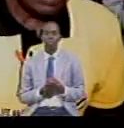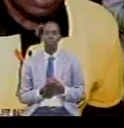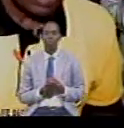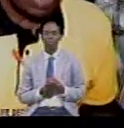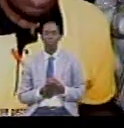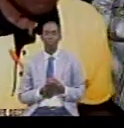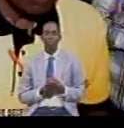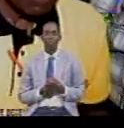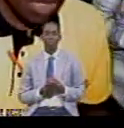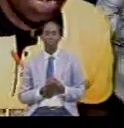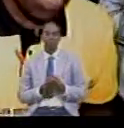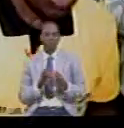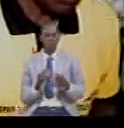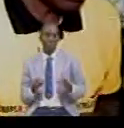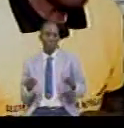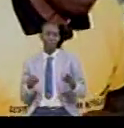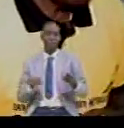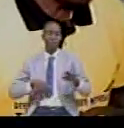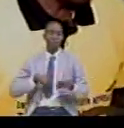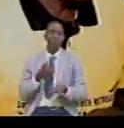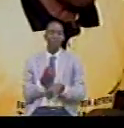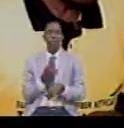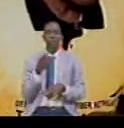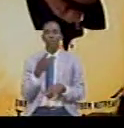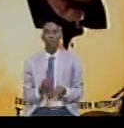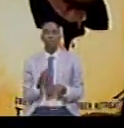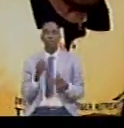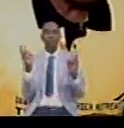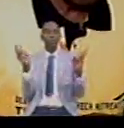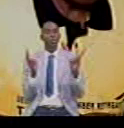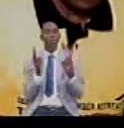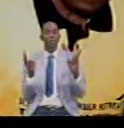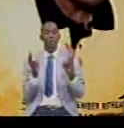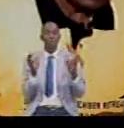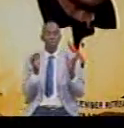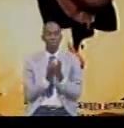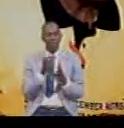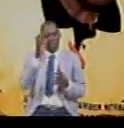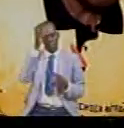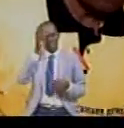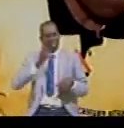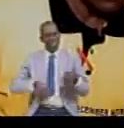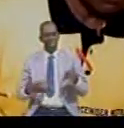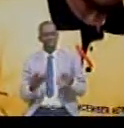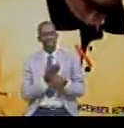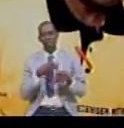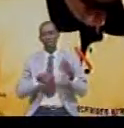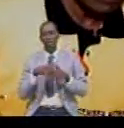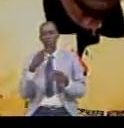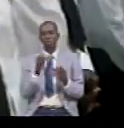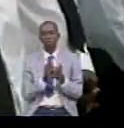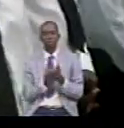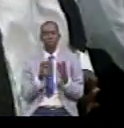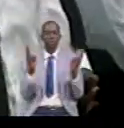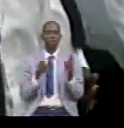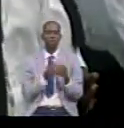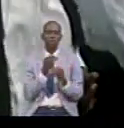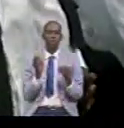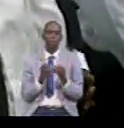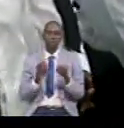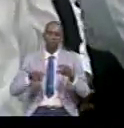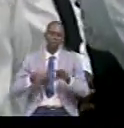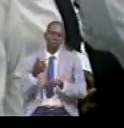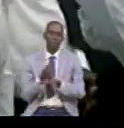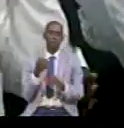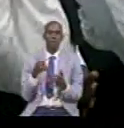Seal the victory. That Satan cannot take you out of the victory anymore. Seal it up. By the blood